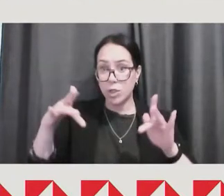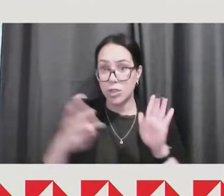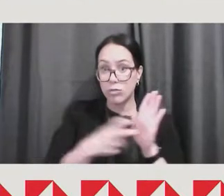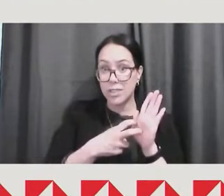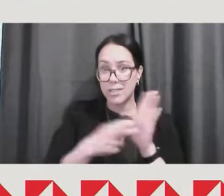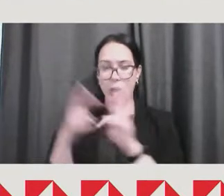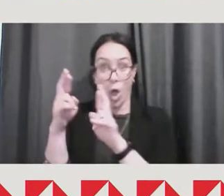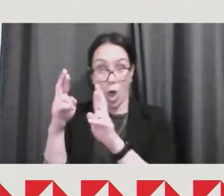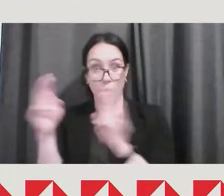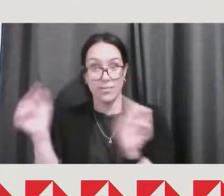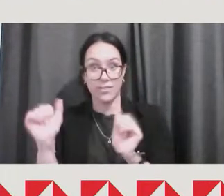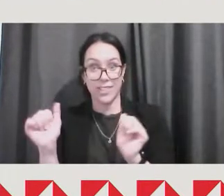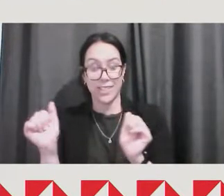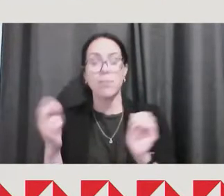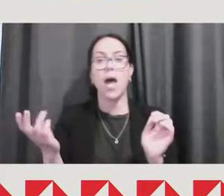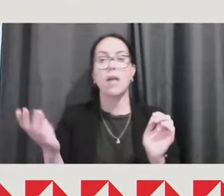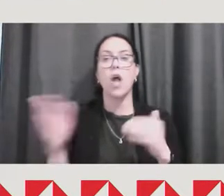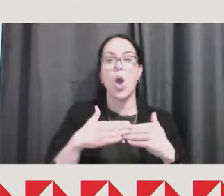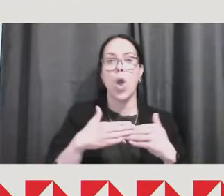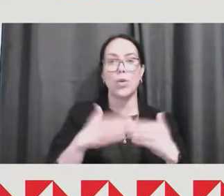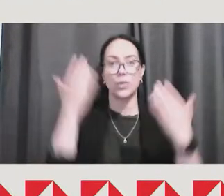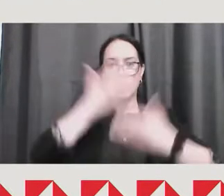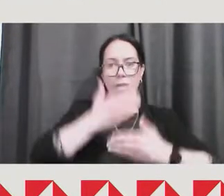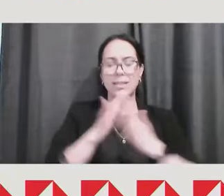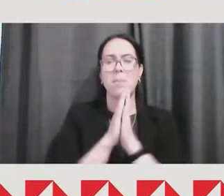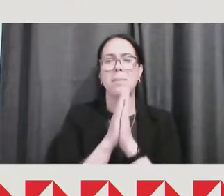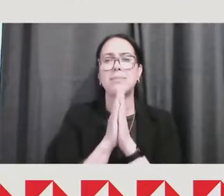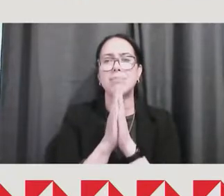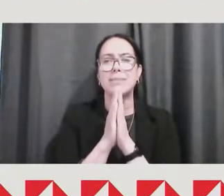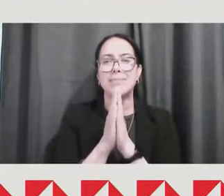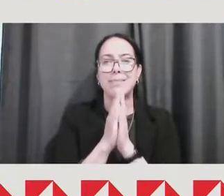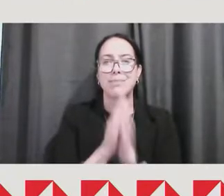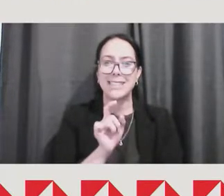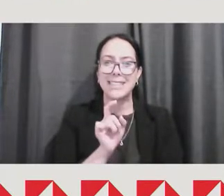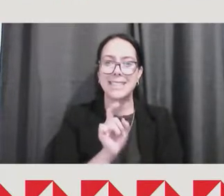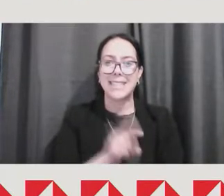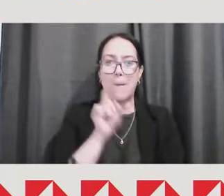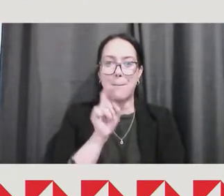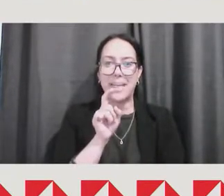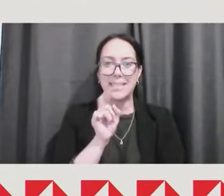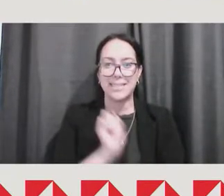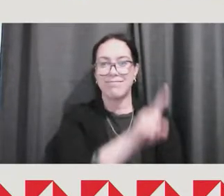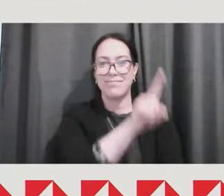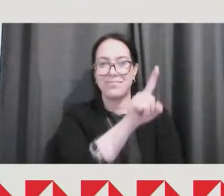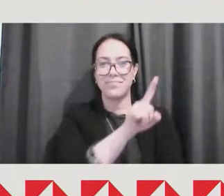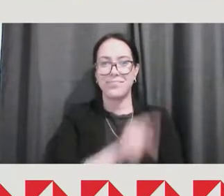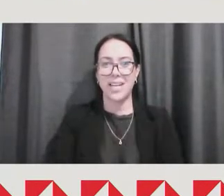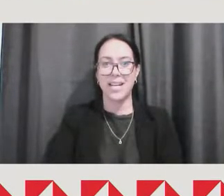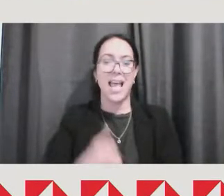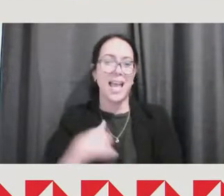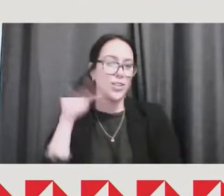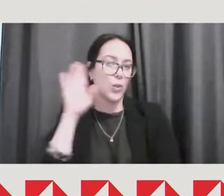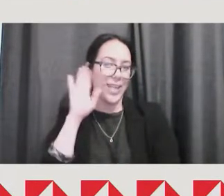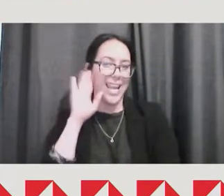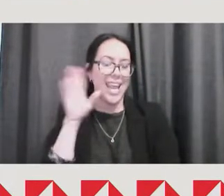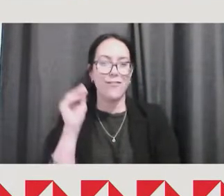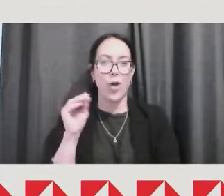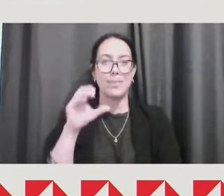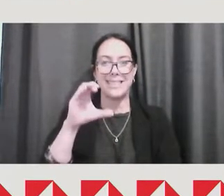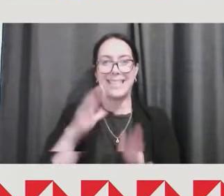some of you did but it's closing tonight please please please hit submit um as you hear from cnz all the time submit submit